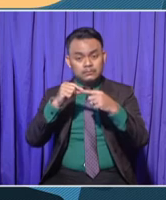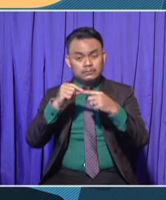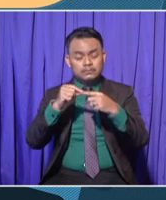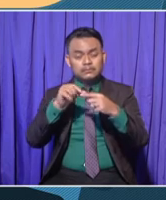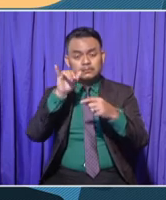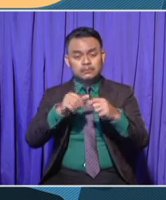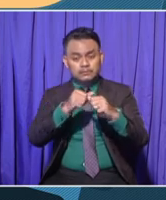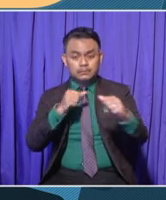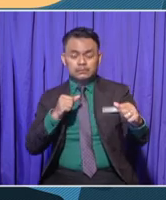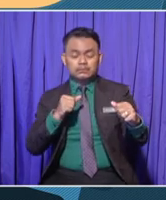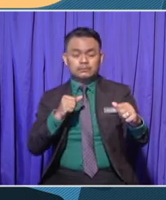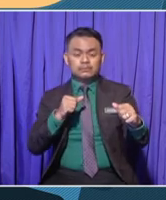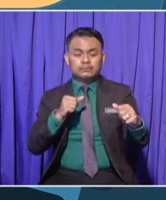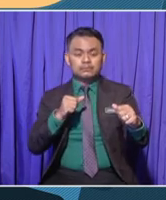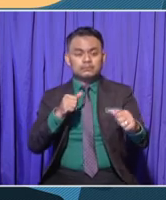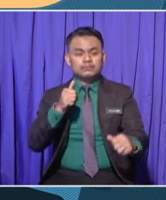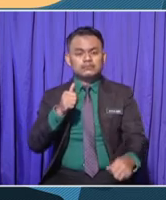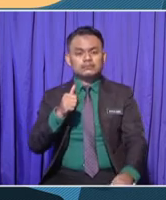false?